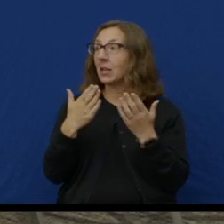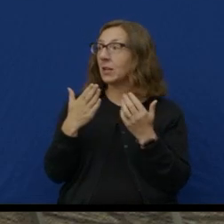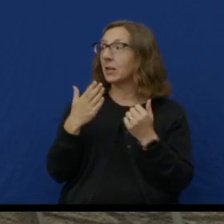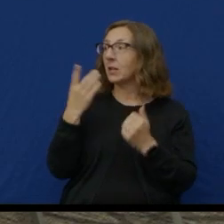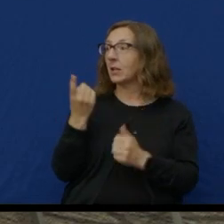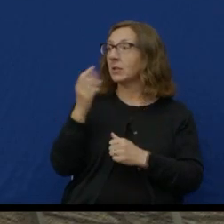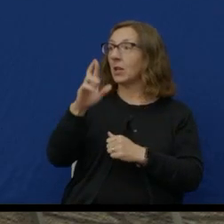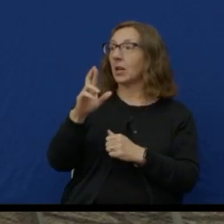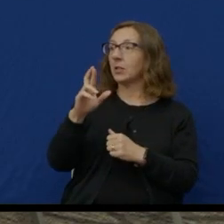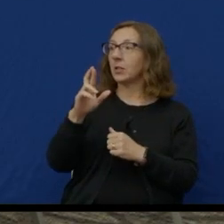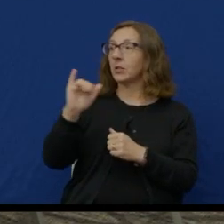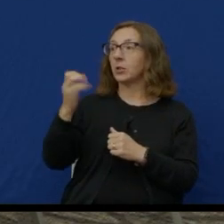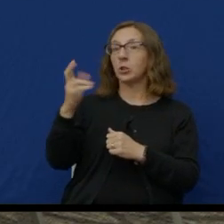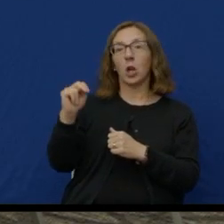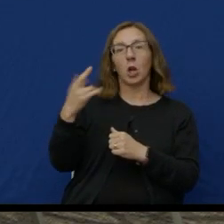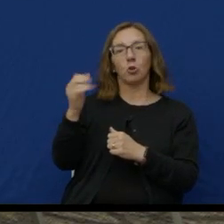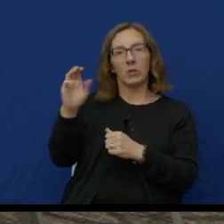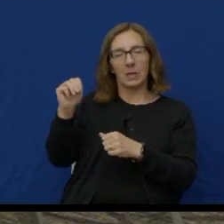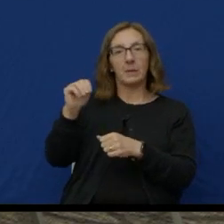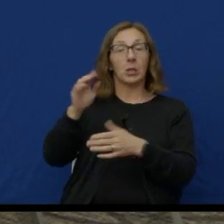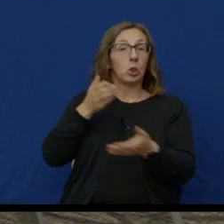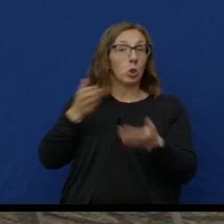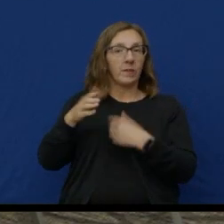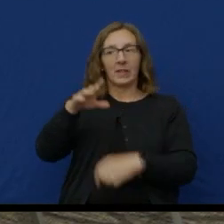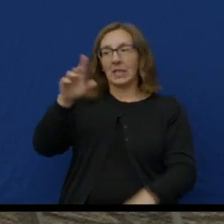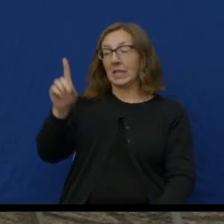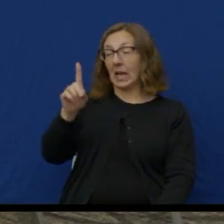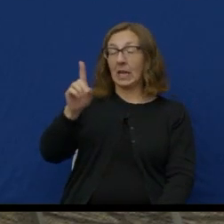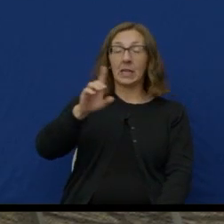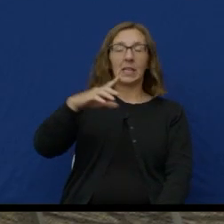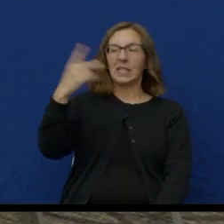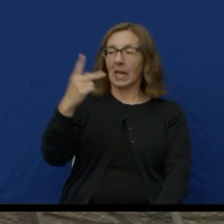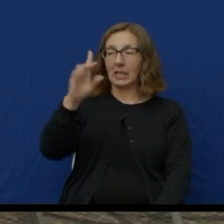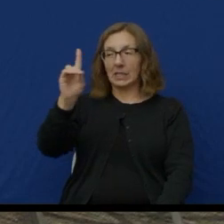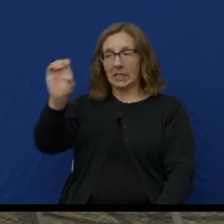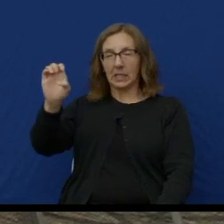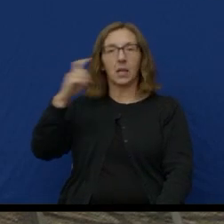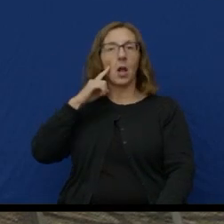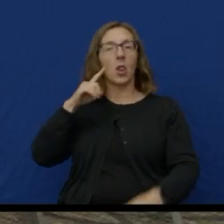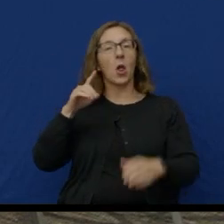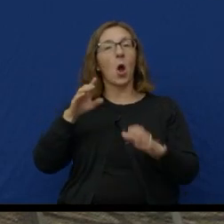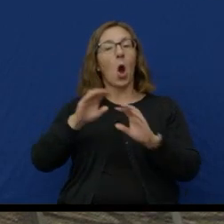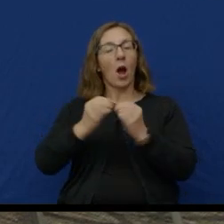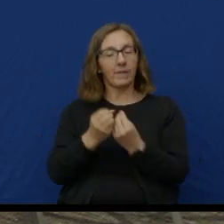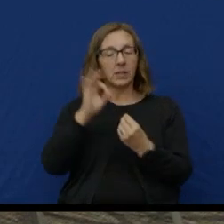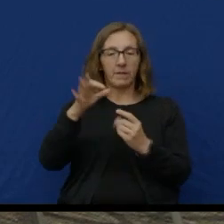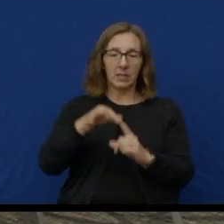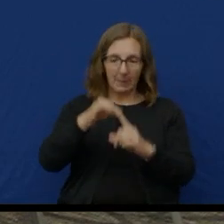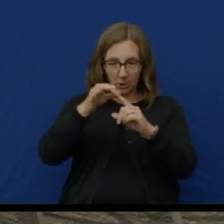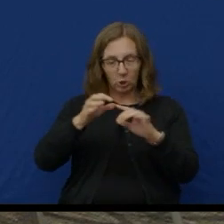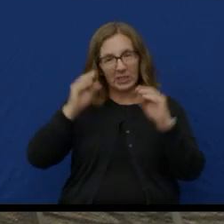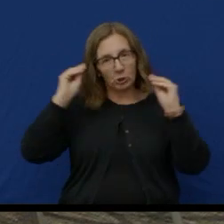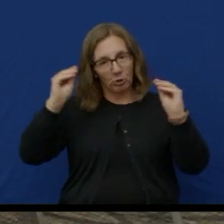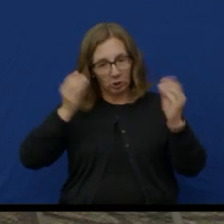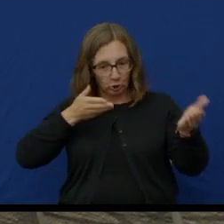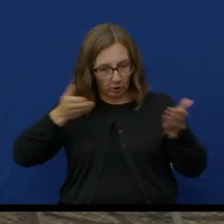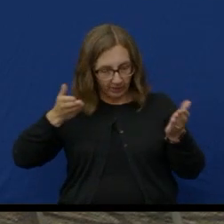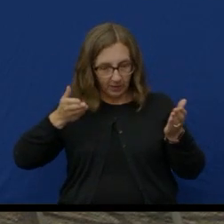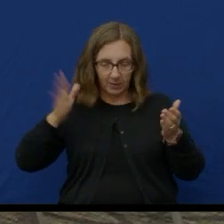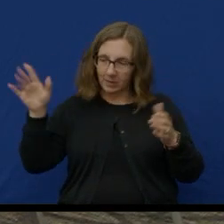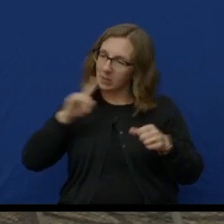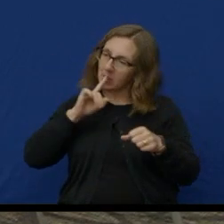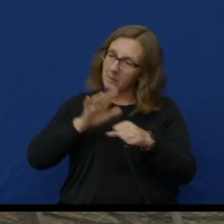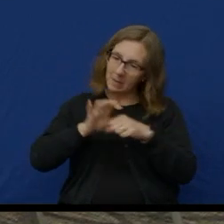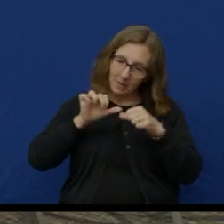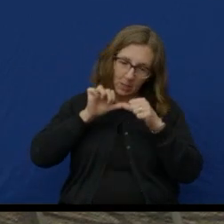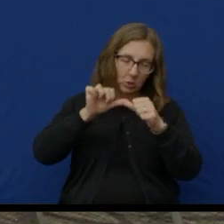Grissom served at KDE in the role of Associate Commissioner for the Office of Special Instructional Services. She provided steadfast commitment, service,